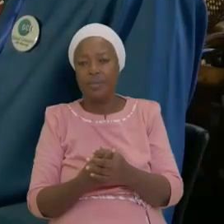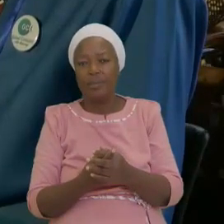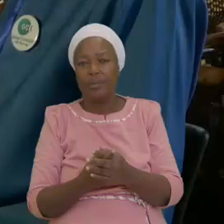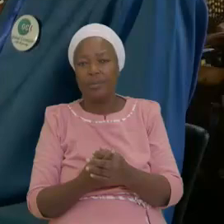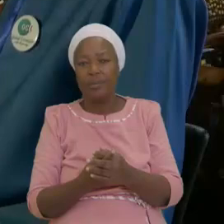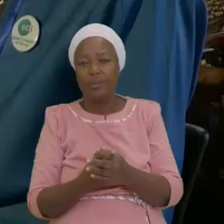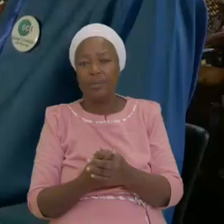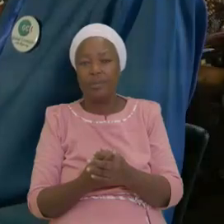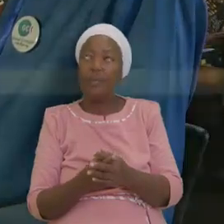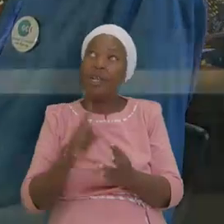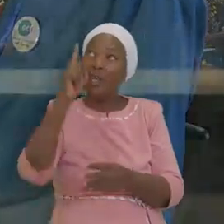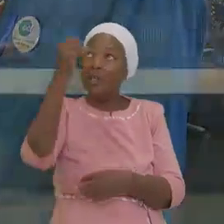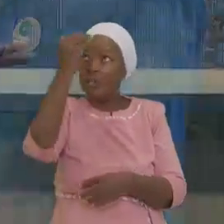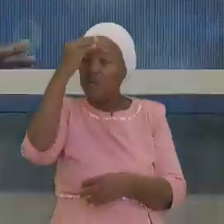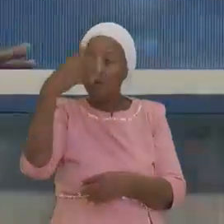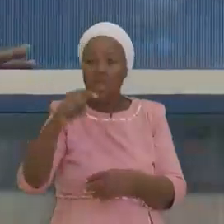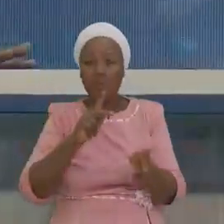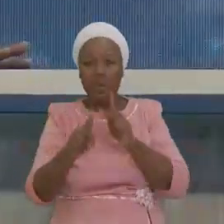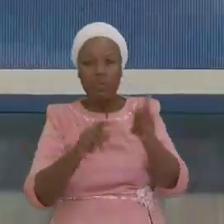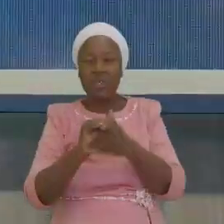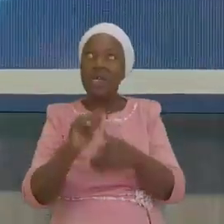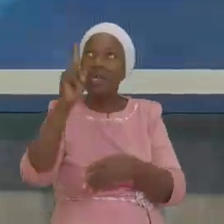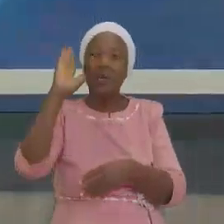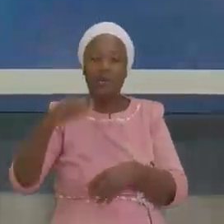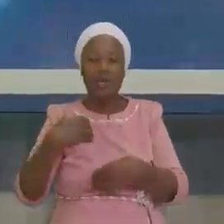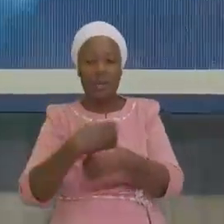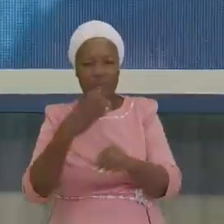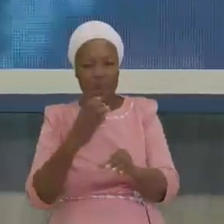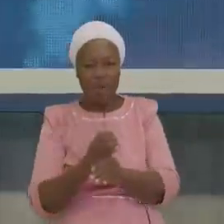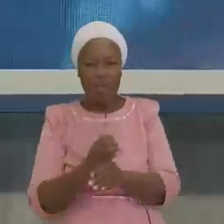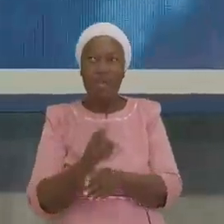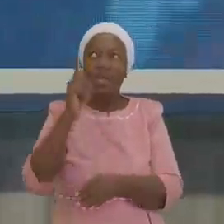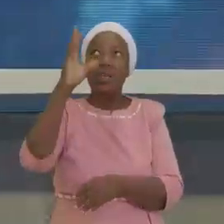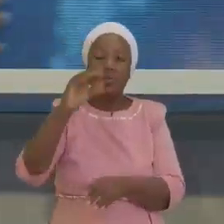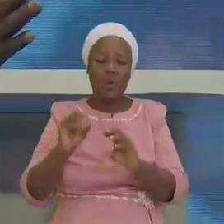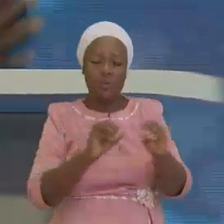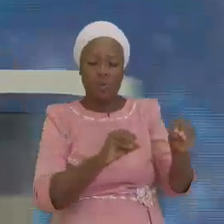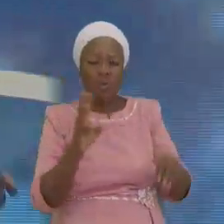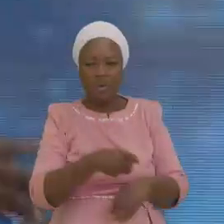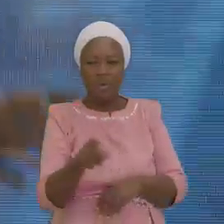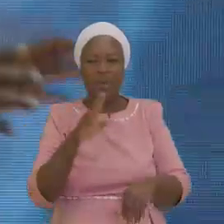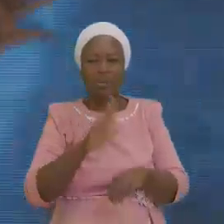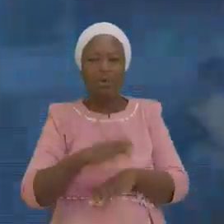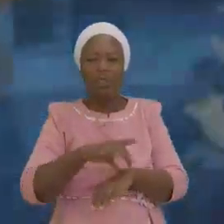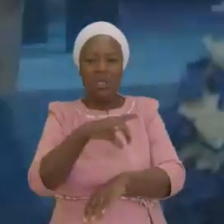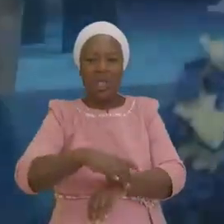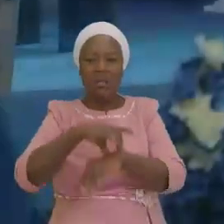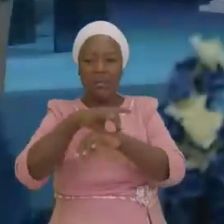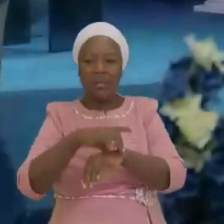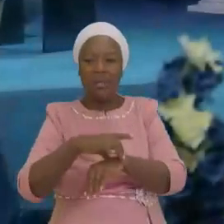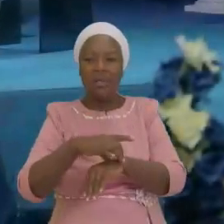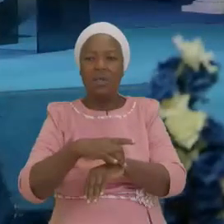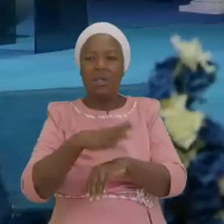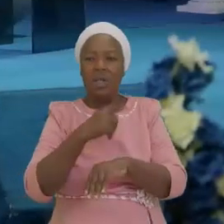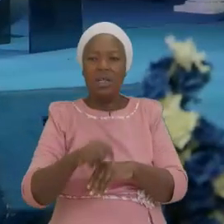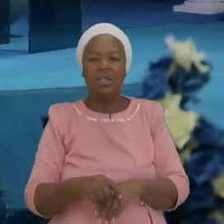He knew the people he would create. He will put them on the earth. He pictures